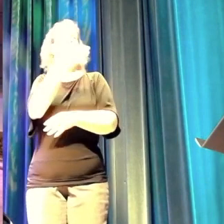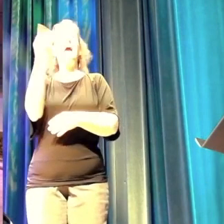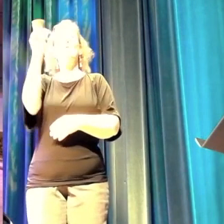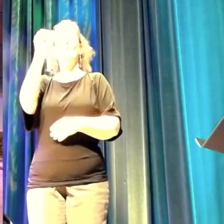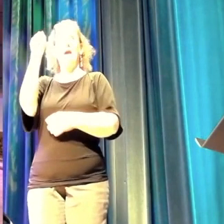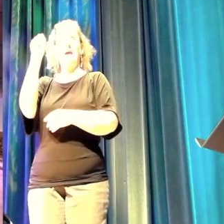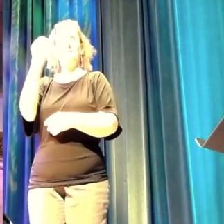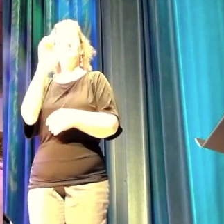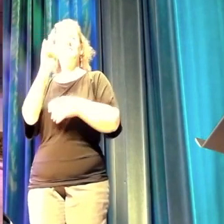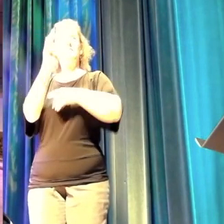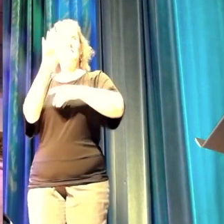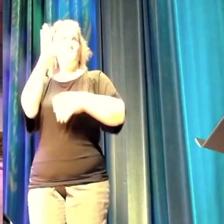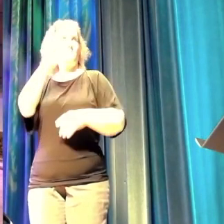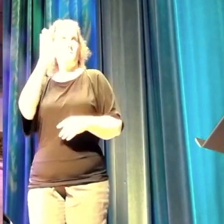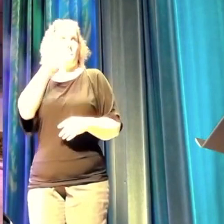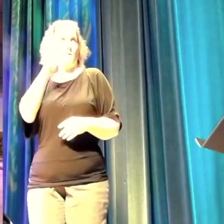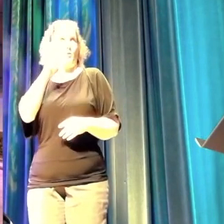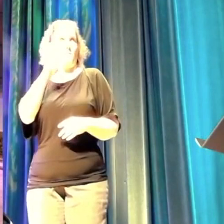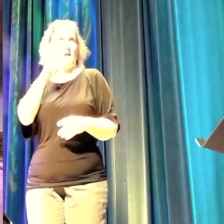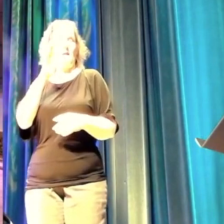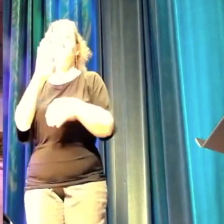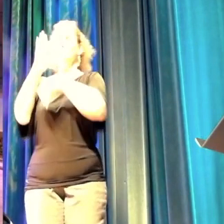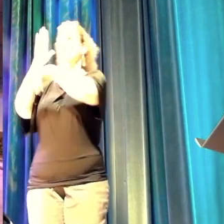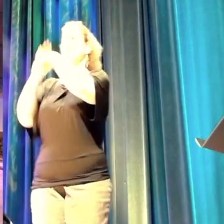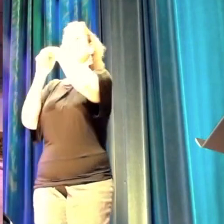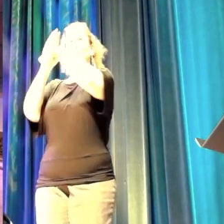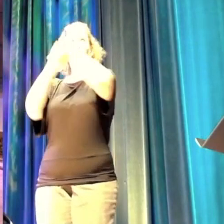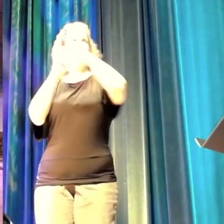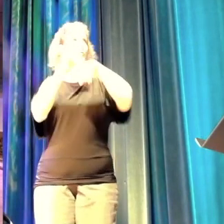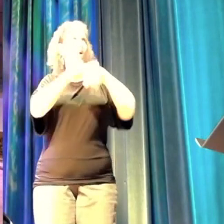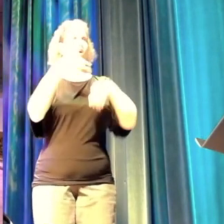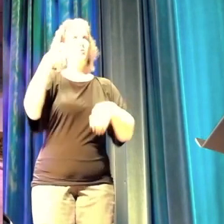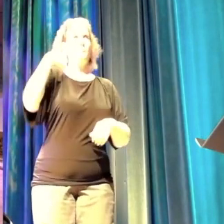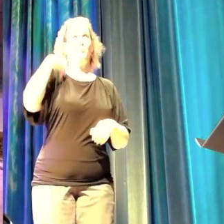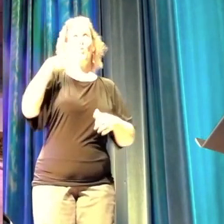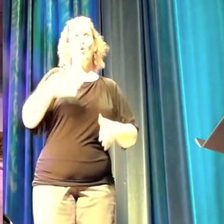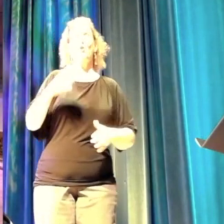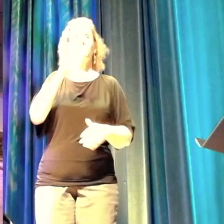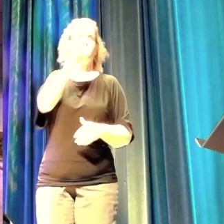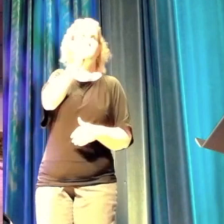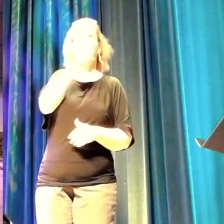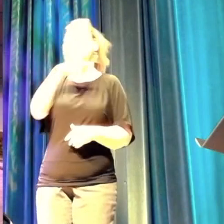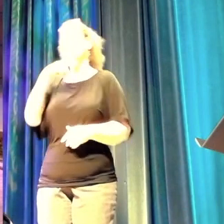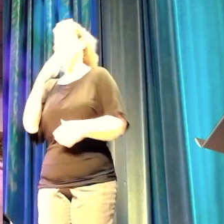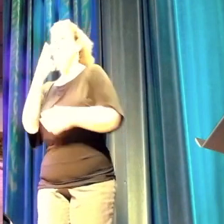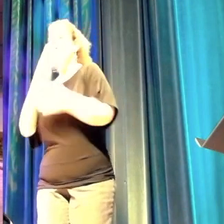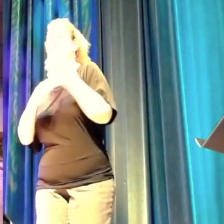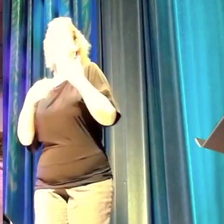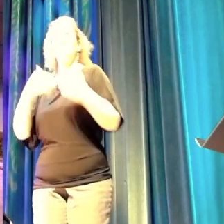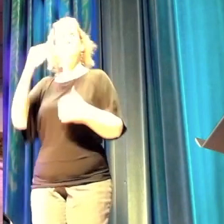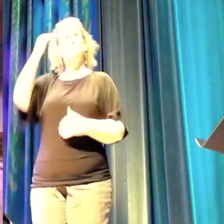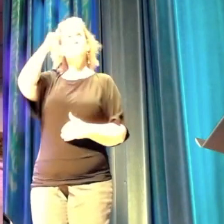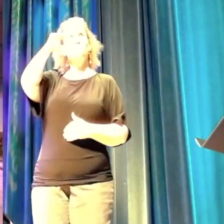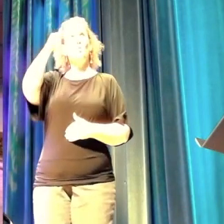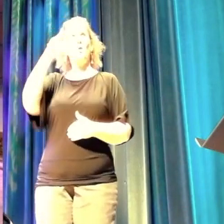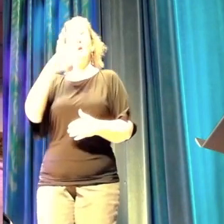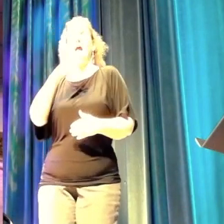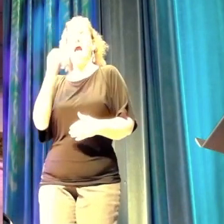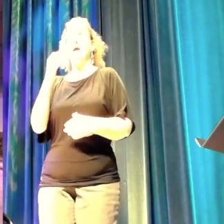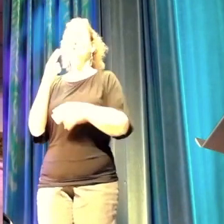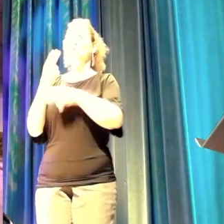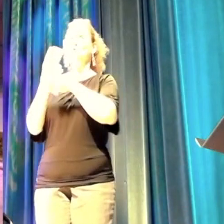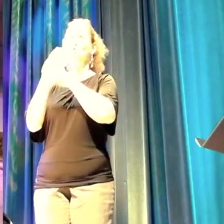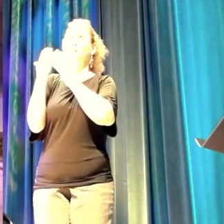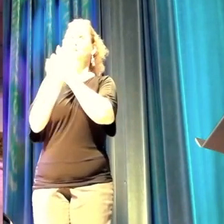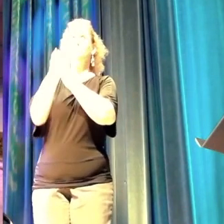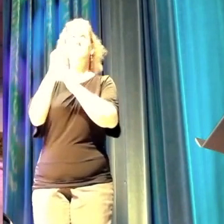City of Birmingham law calls upon employers, both public and private, to be aware and